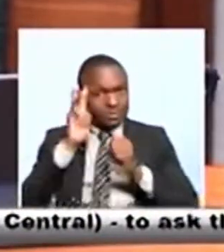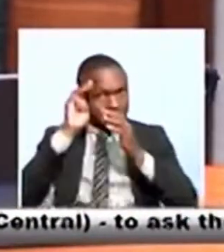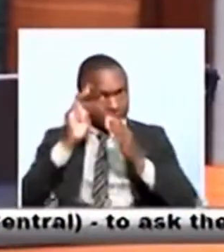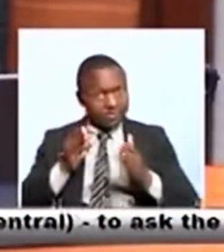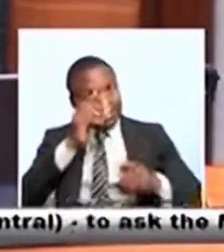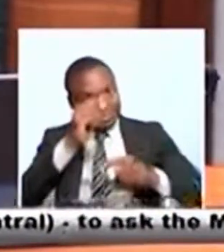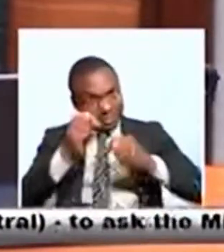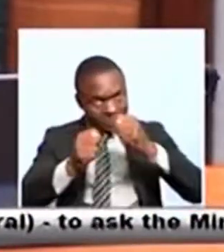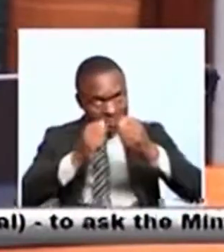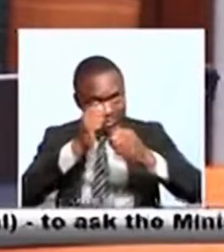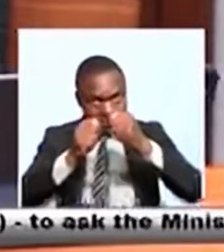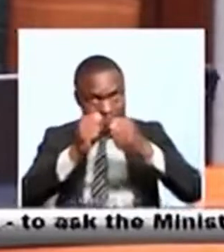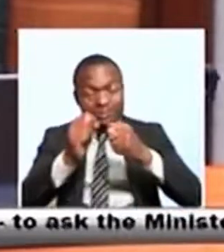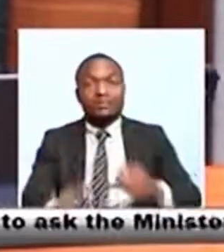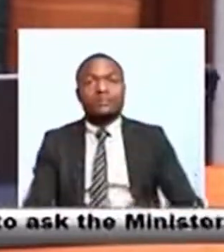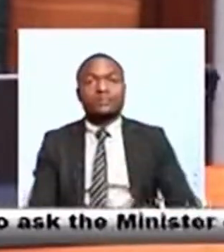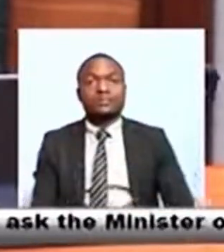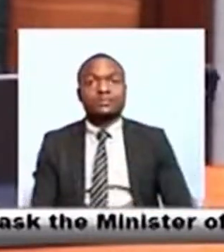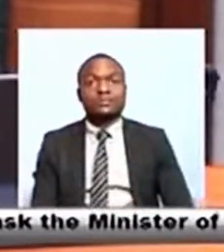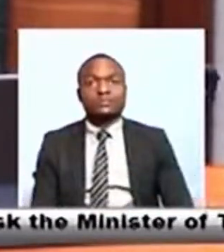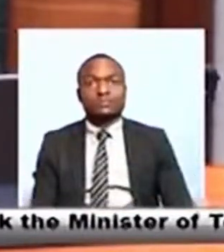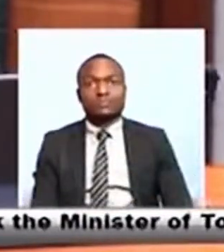Tourism.